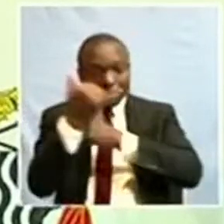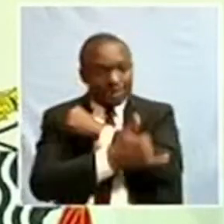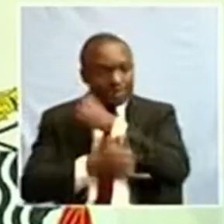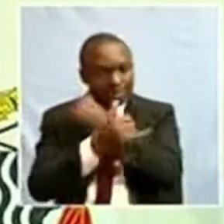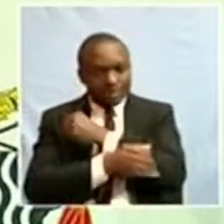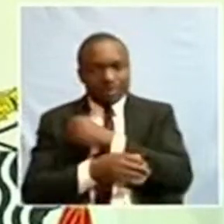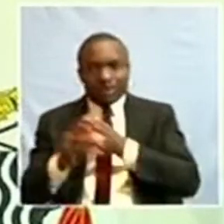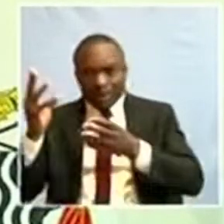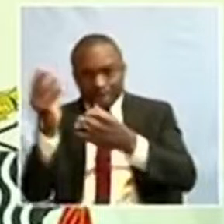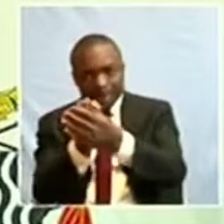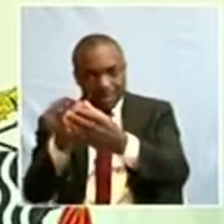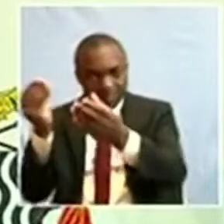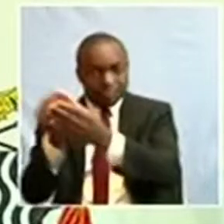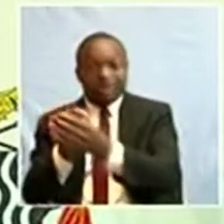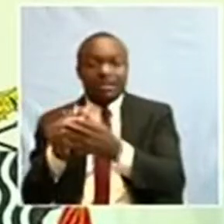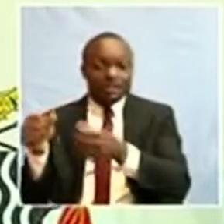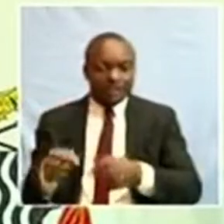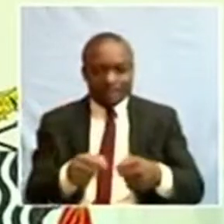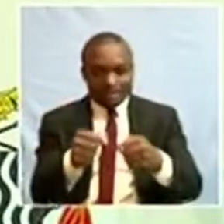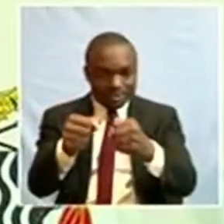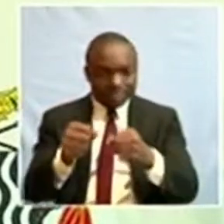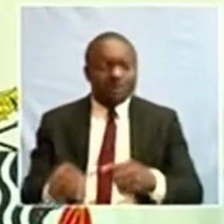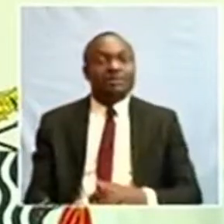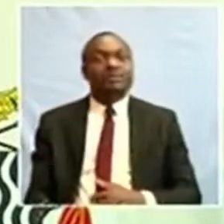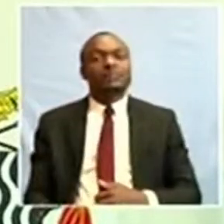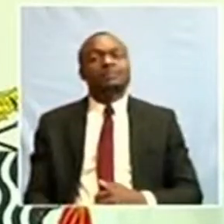into our system. Okay. Then we have